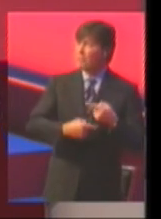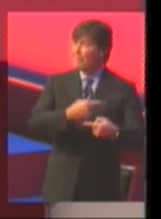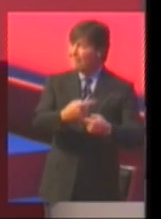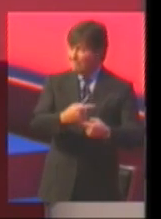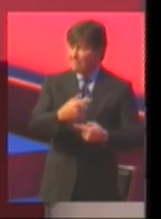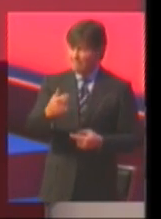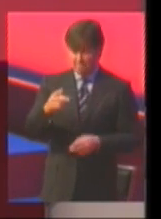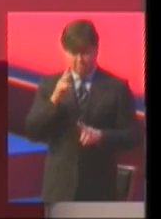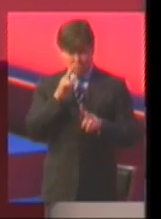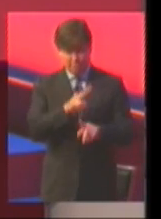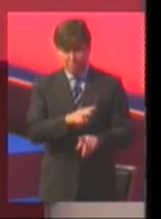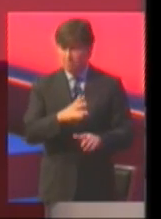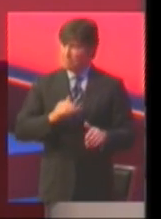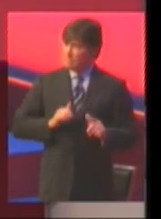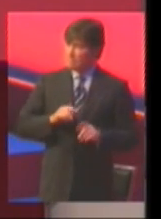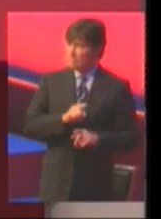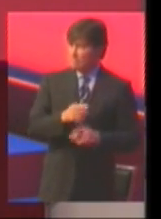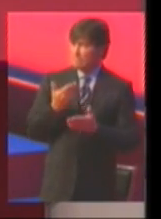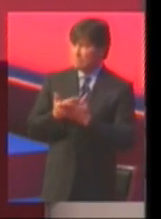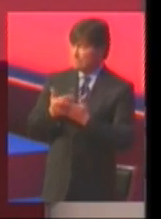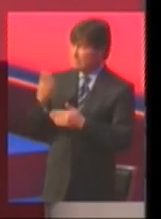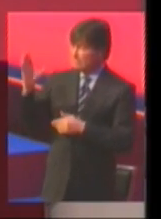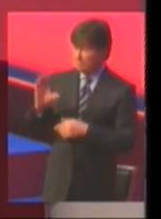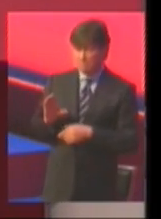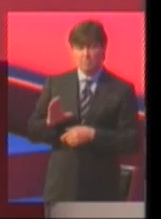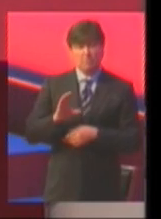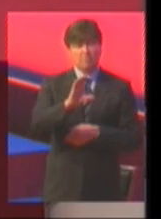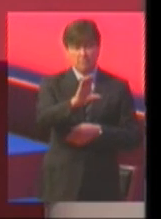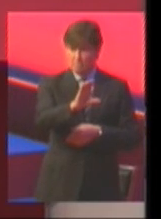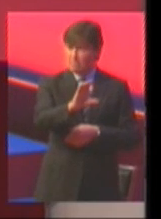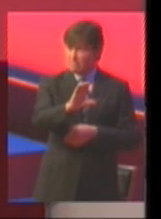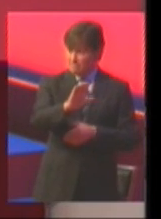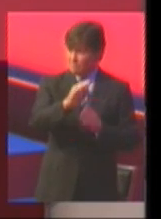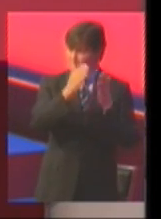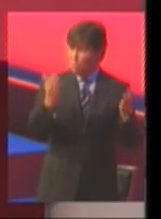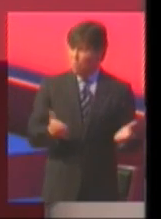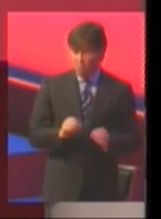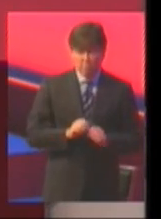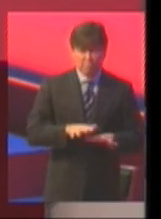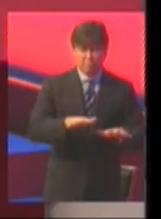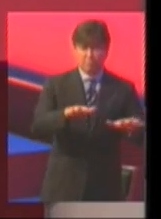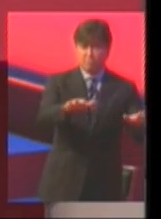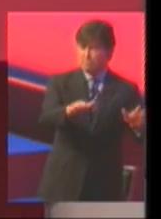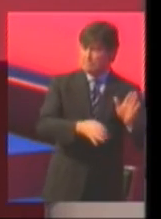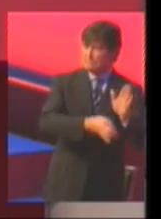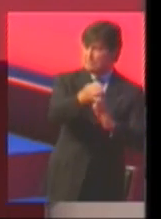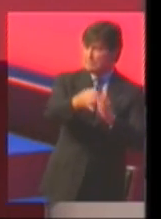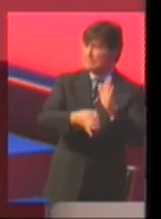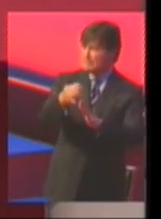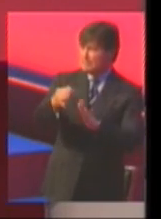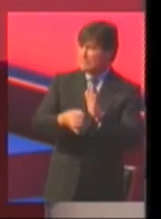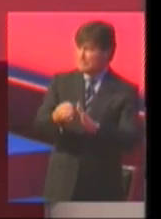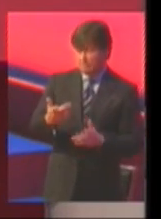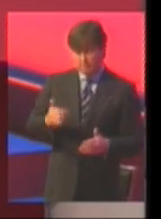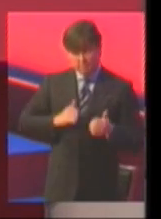difference that a rising aid budget from the United Kingdom is making in countries right around the world. I have the great privilege of